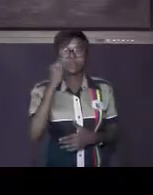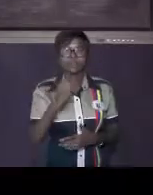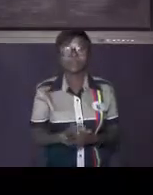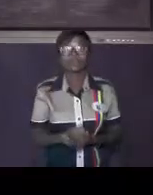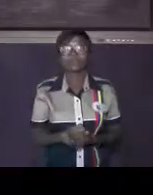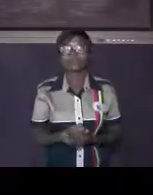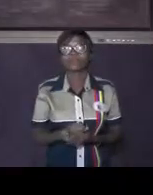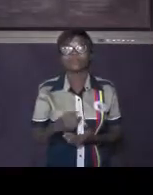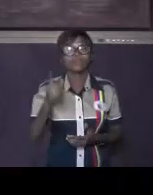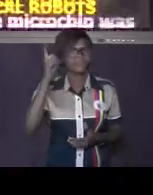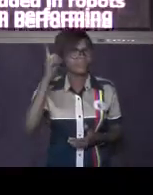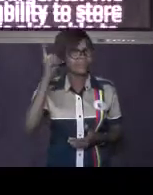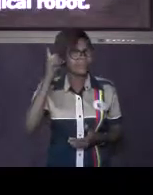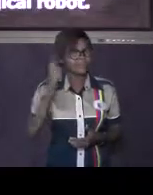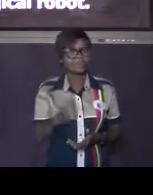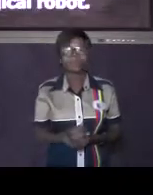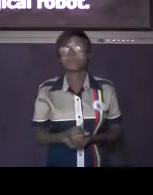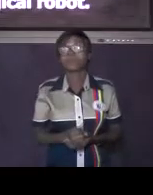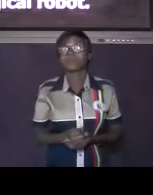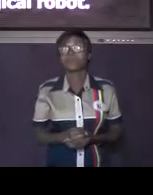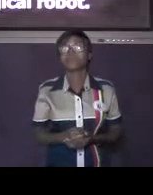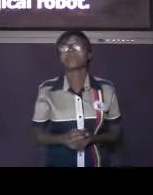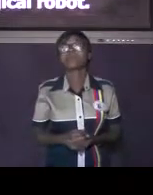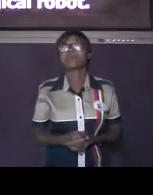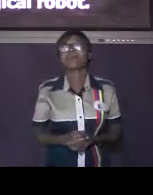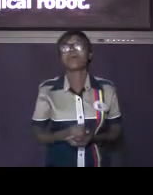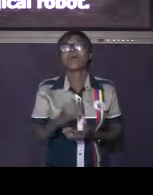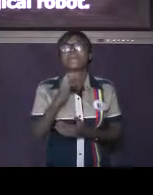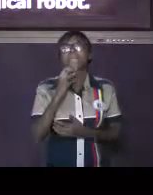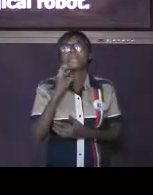Nigerian. Now listen.